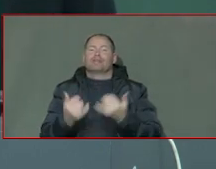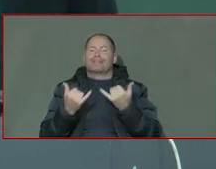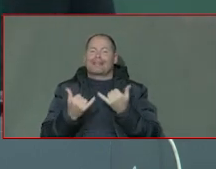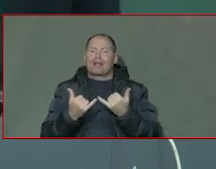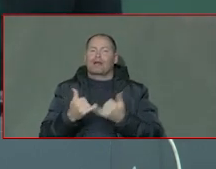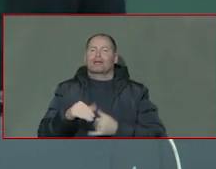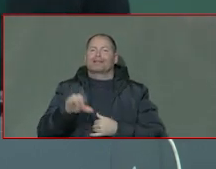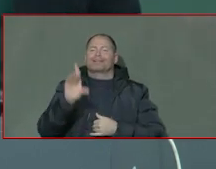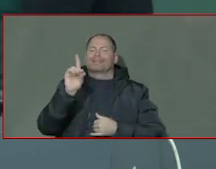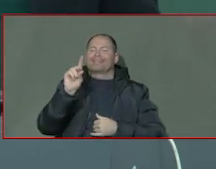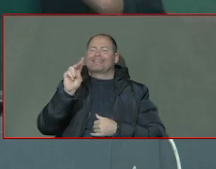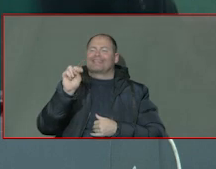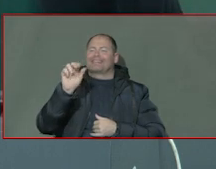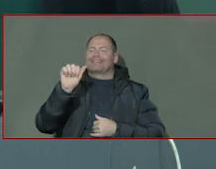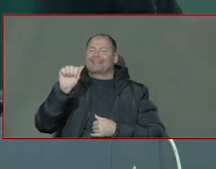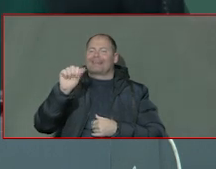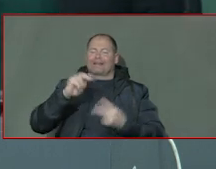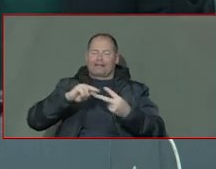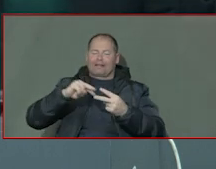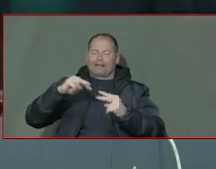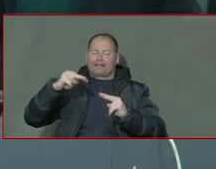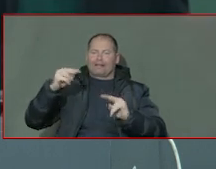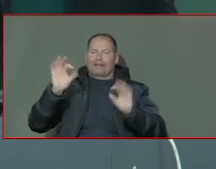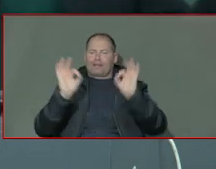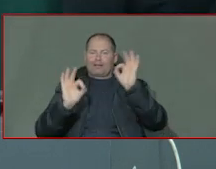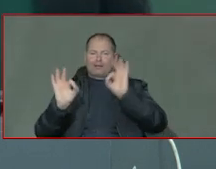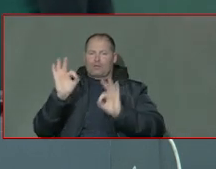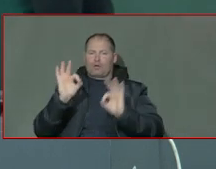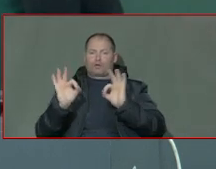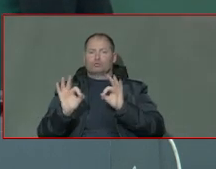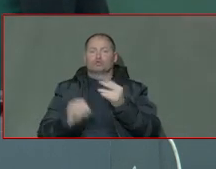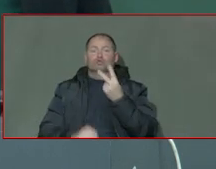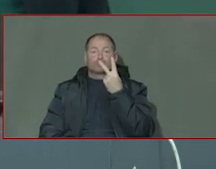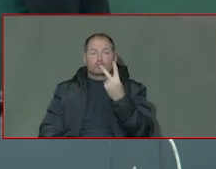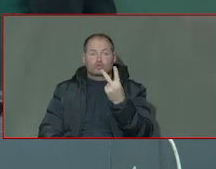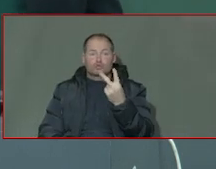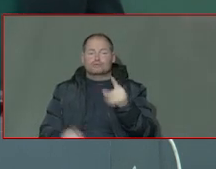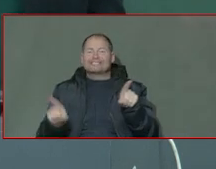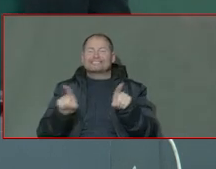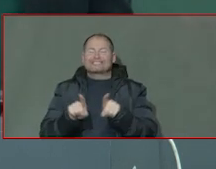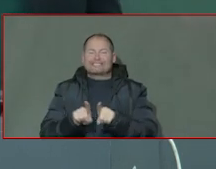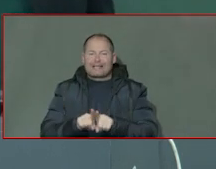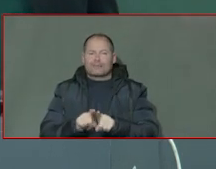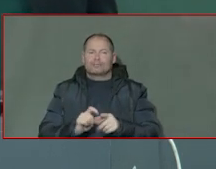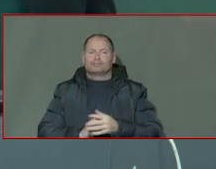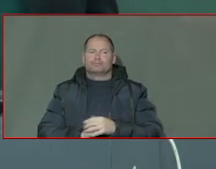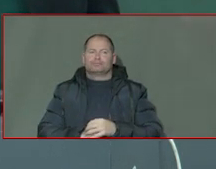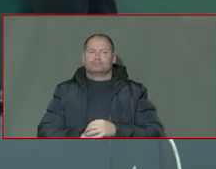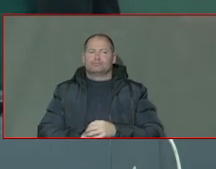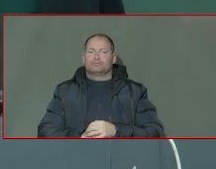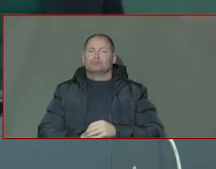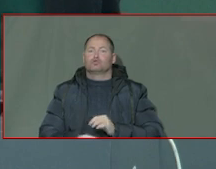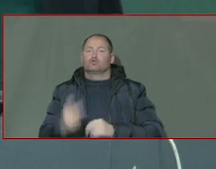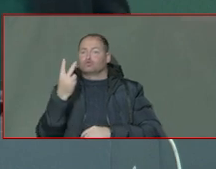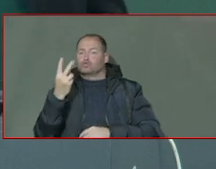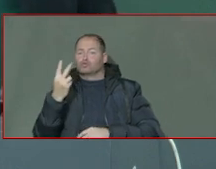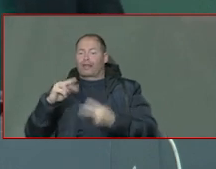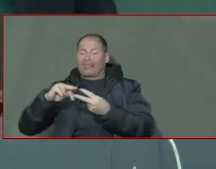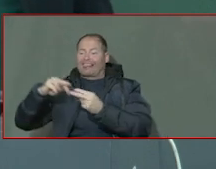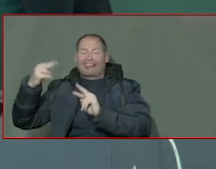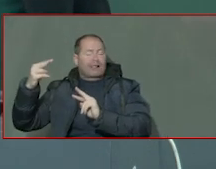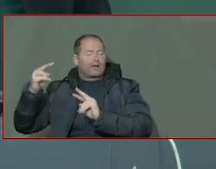identical DNA molecules, not two identical DNA